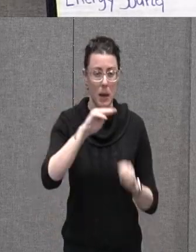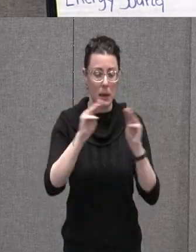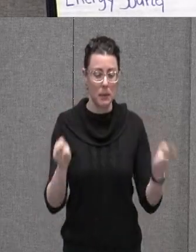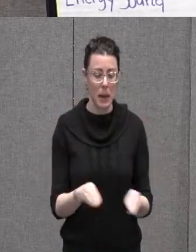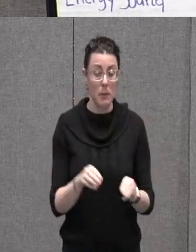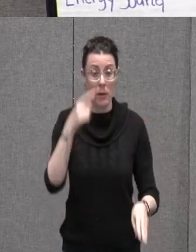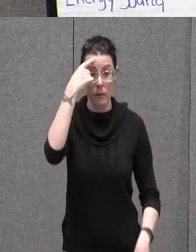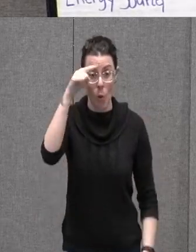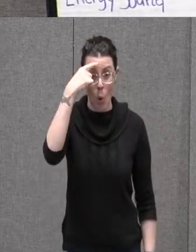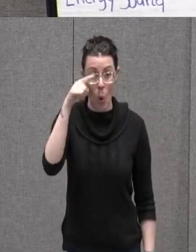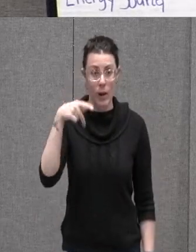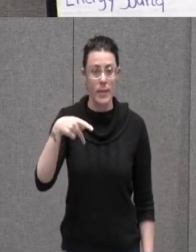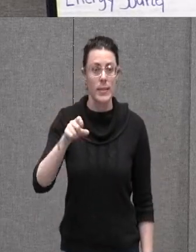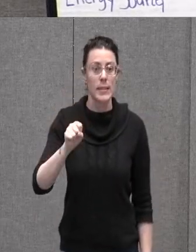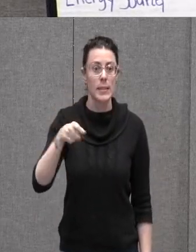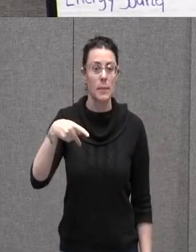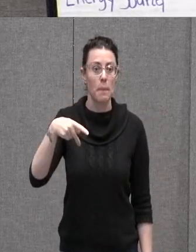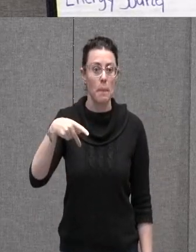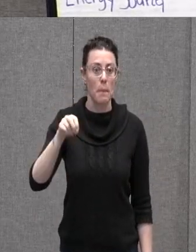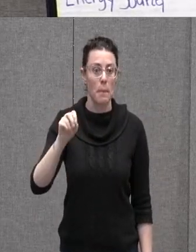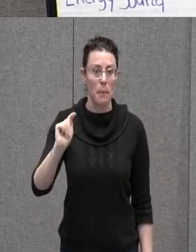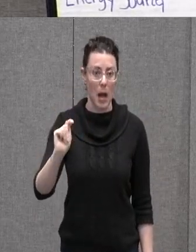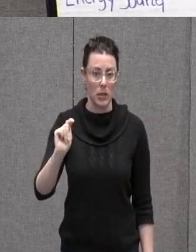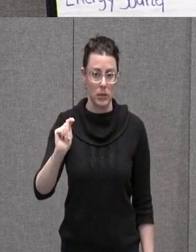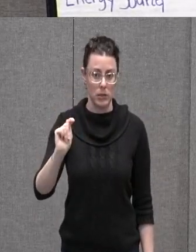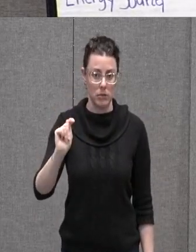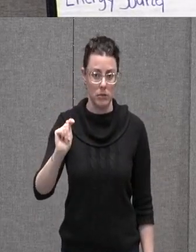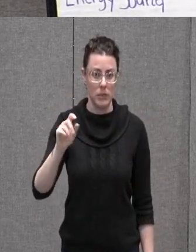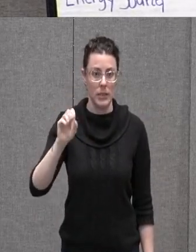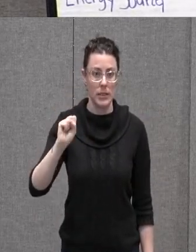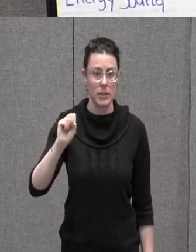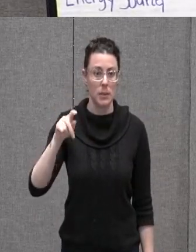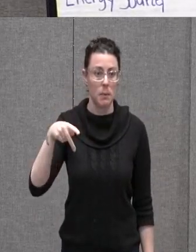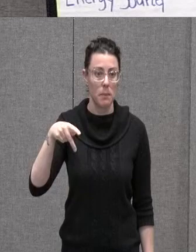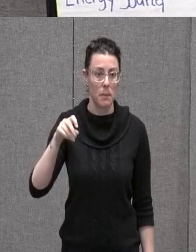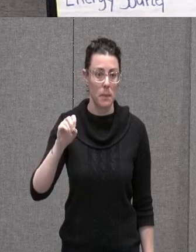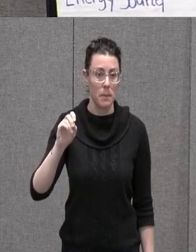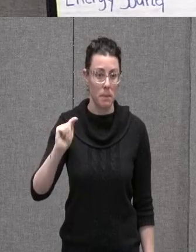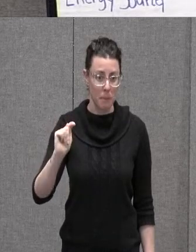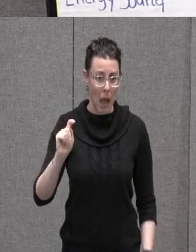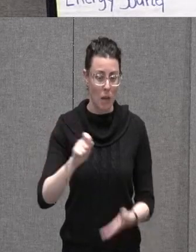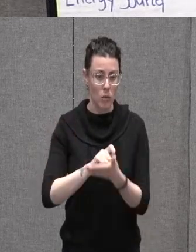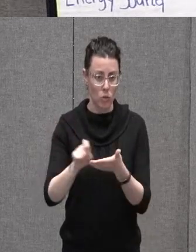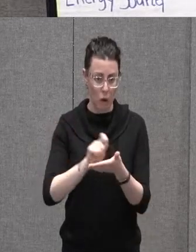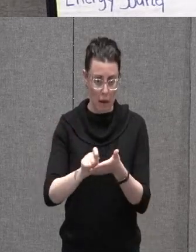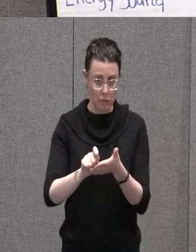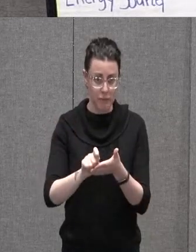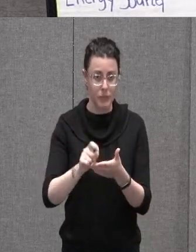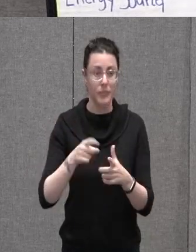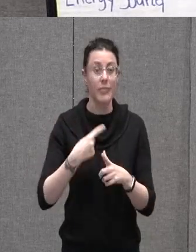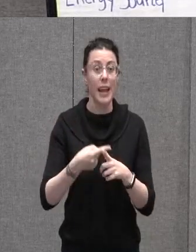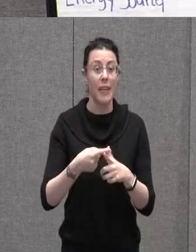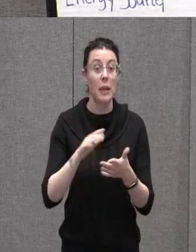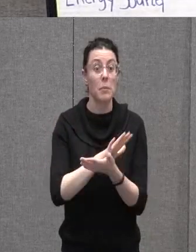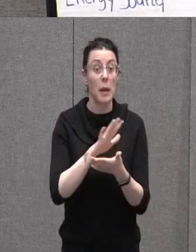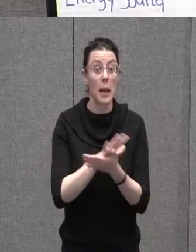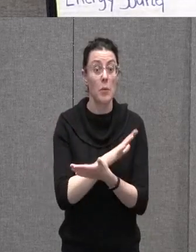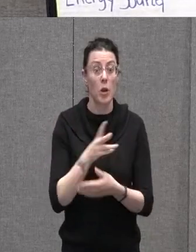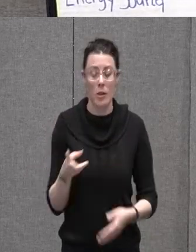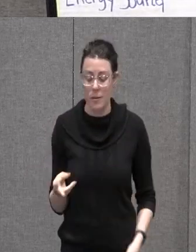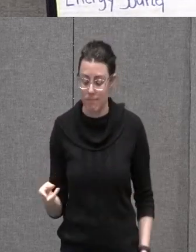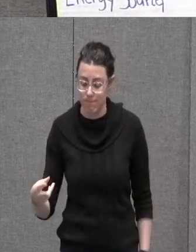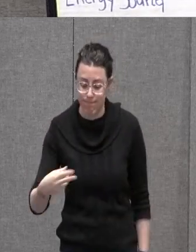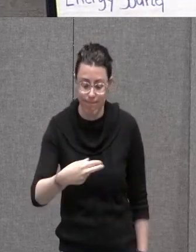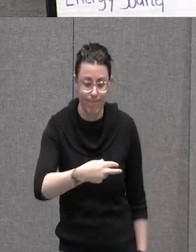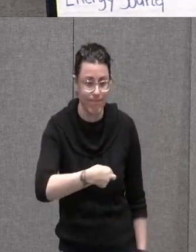spots. So if you could write spot on there, and we need to cut out some paper and Okay. put it just the same way